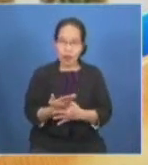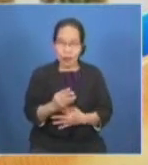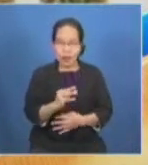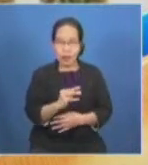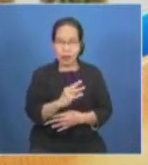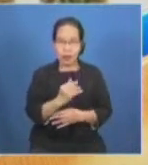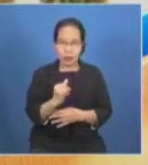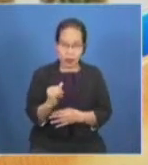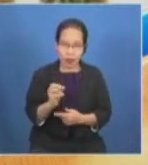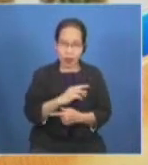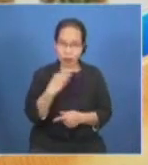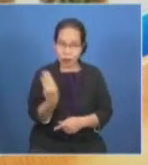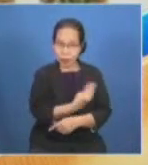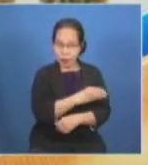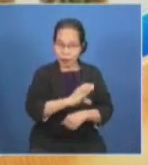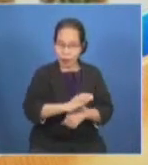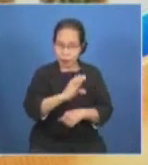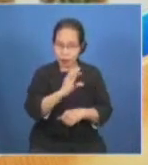and the